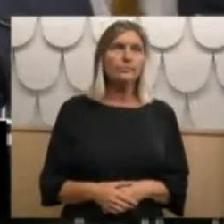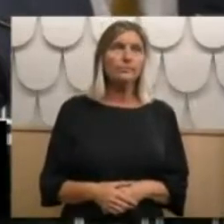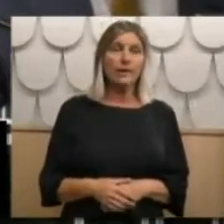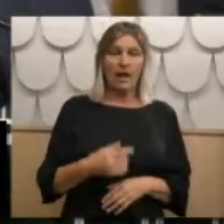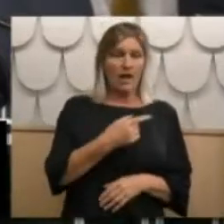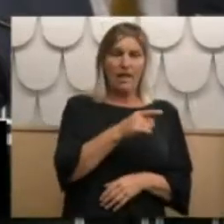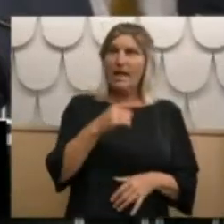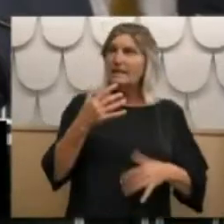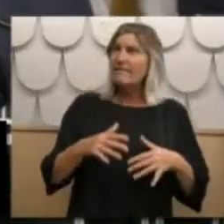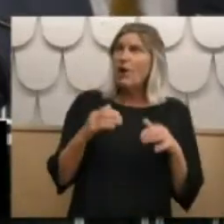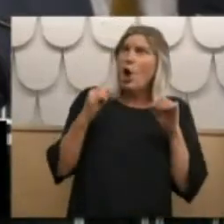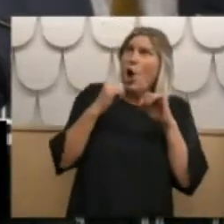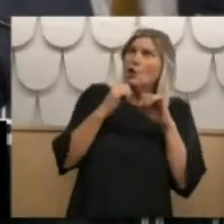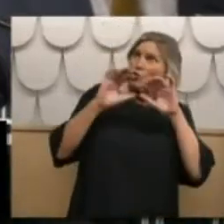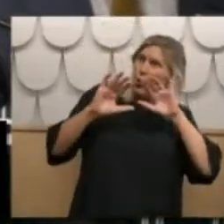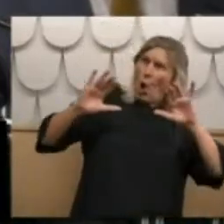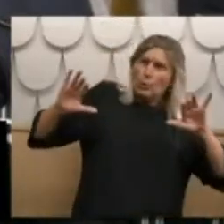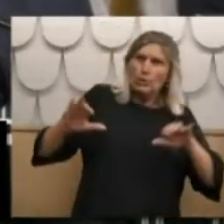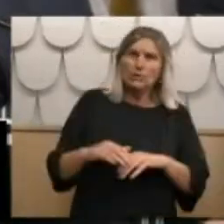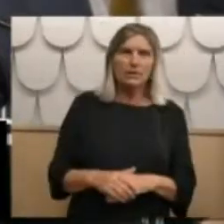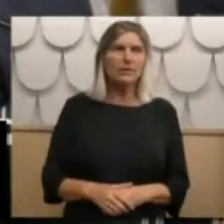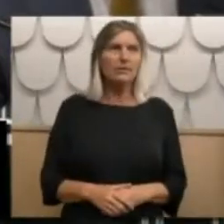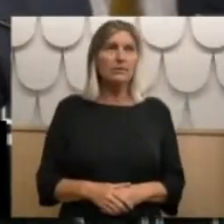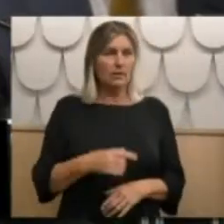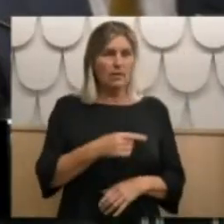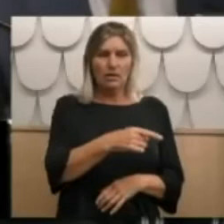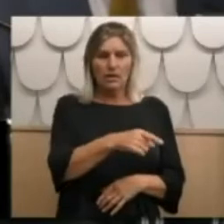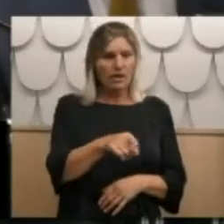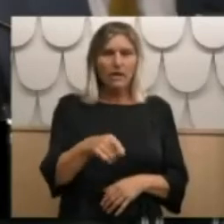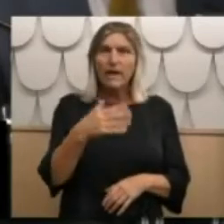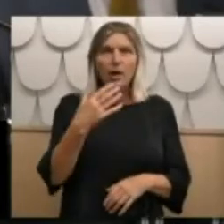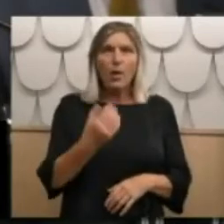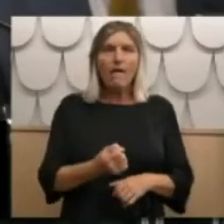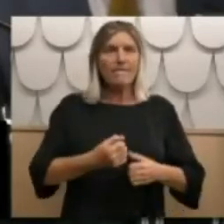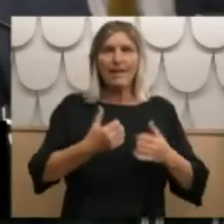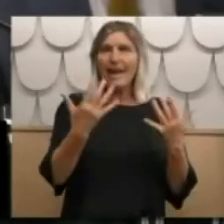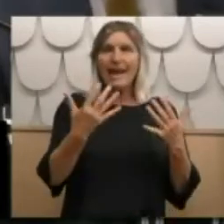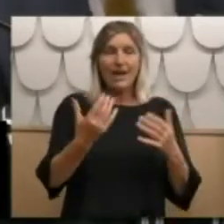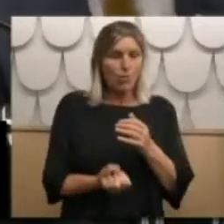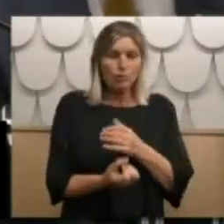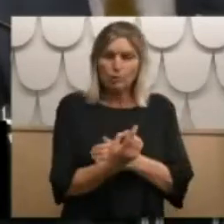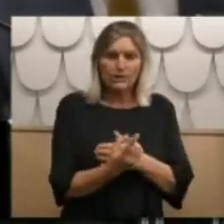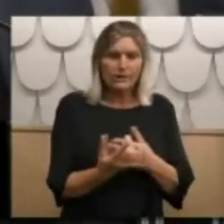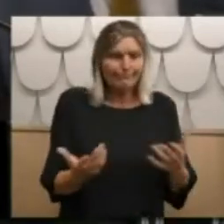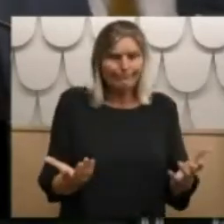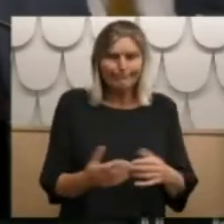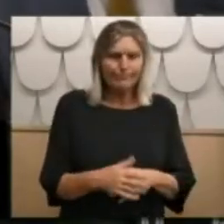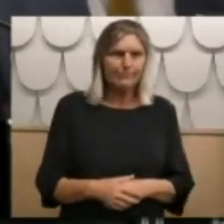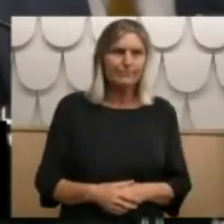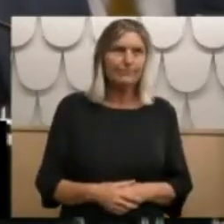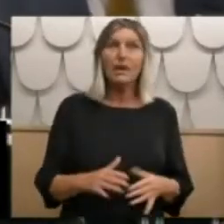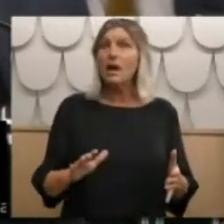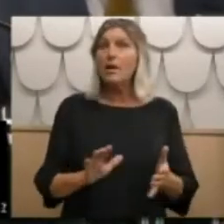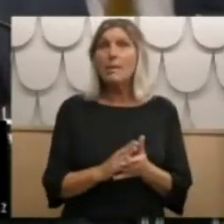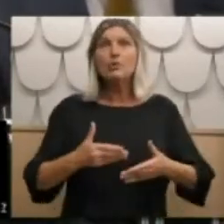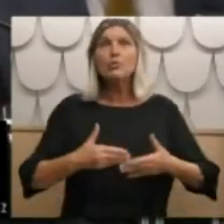and they suffer claustrophobia. So they don't have any chance. And I know we're happy to